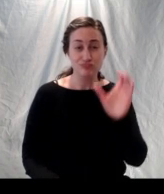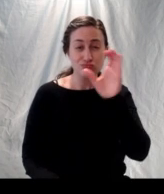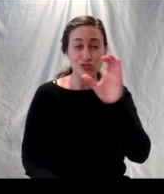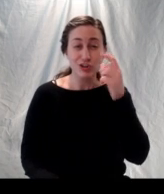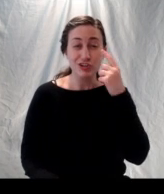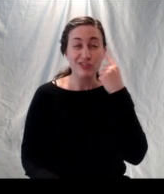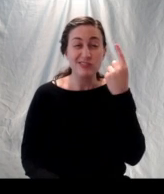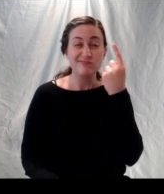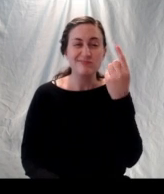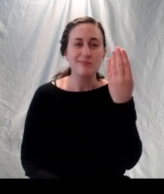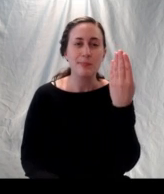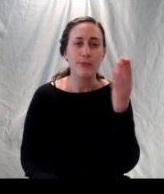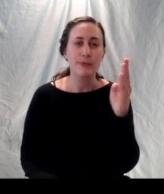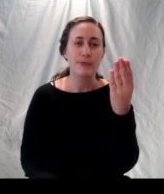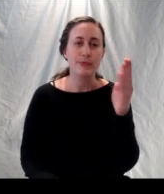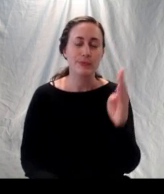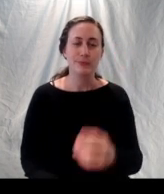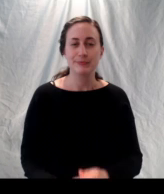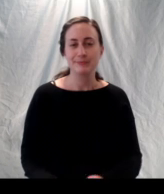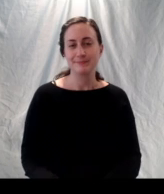and then green.